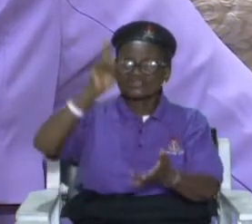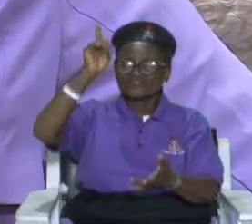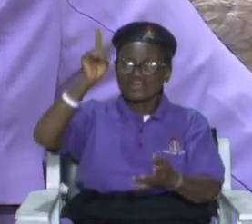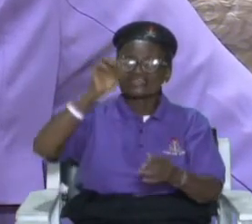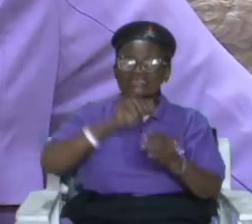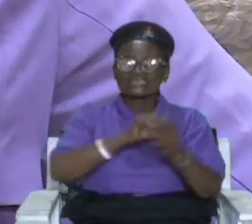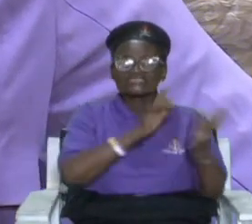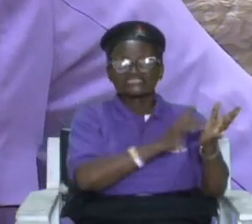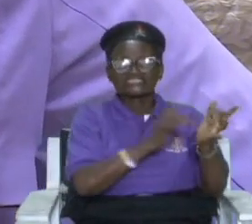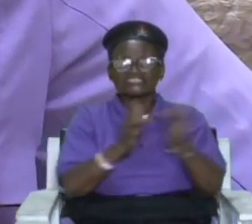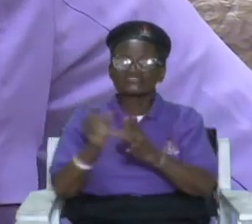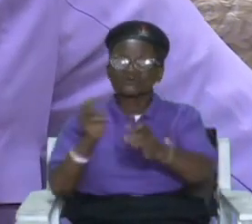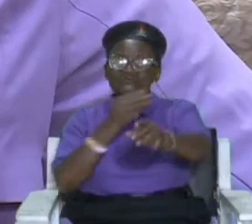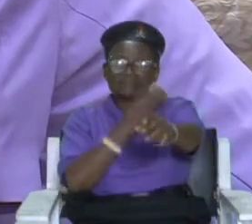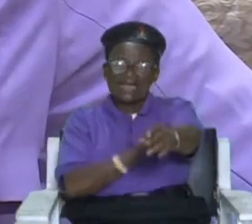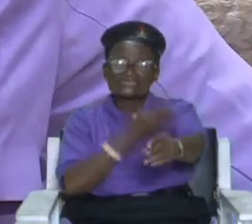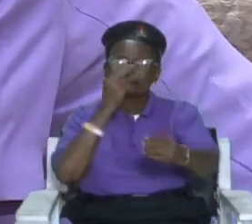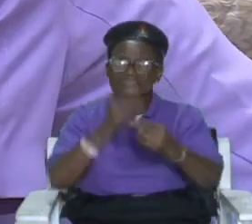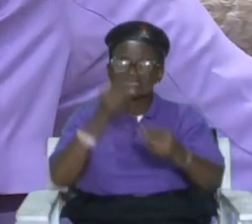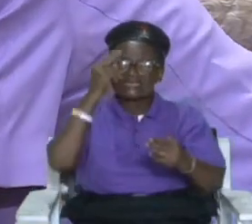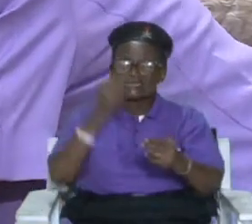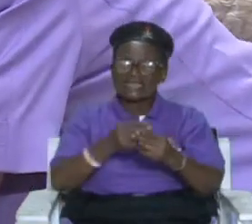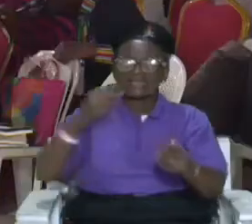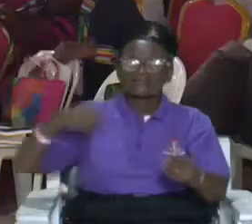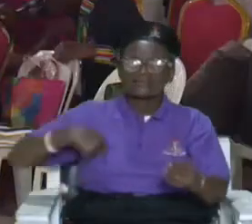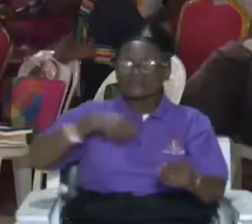have prayed.